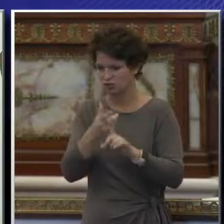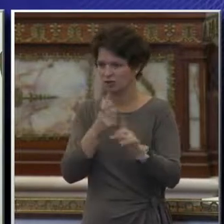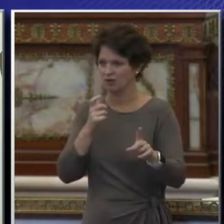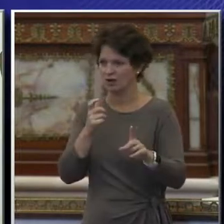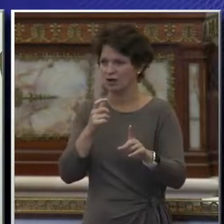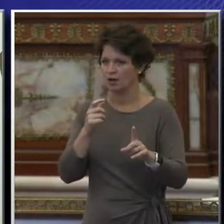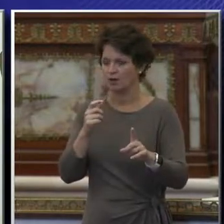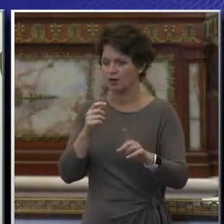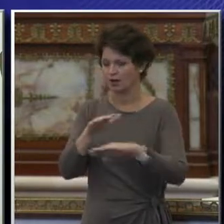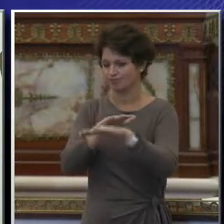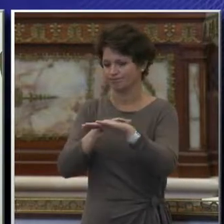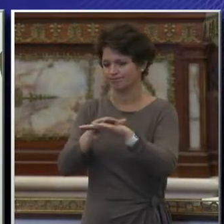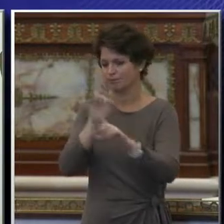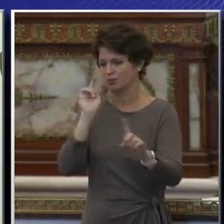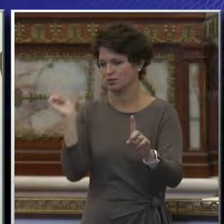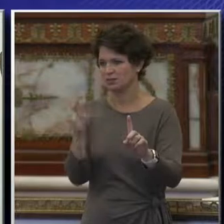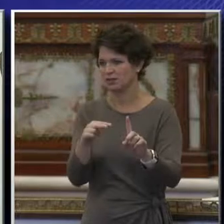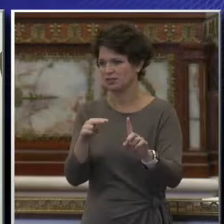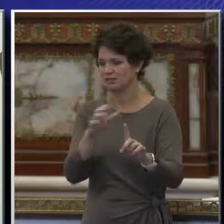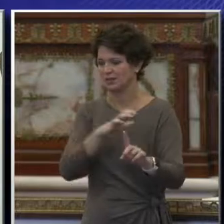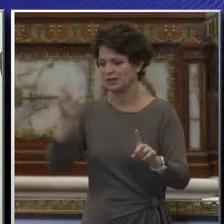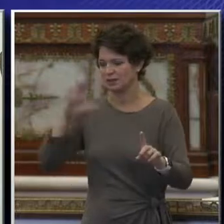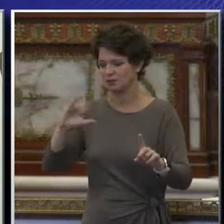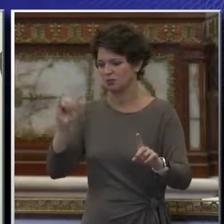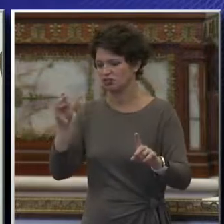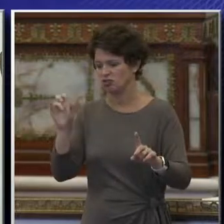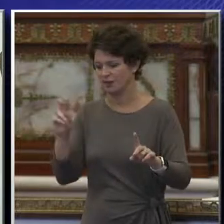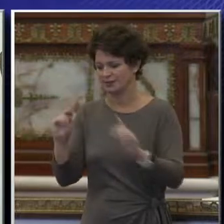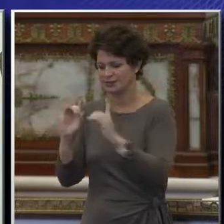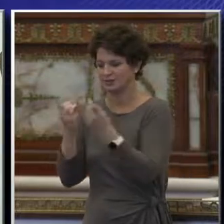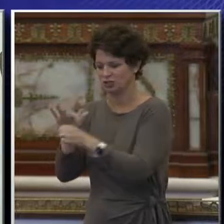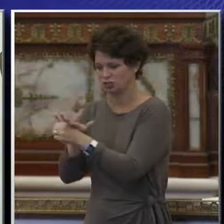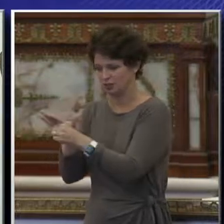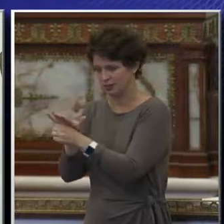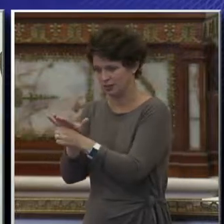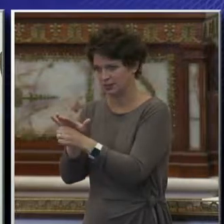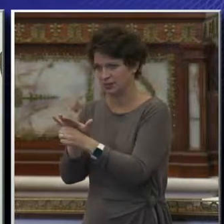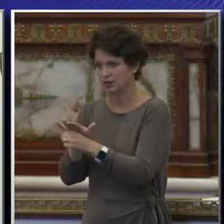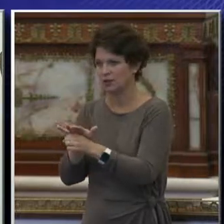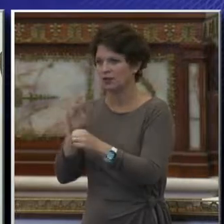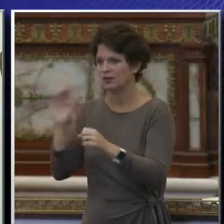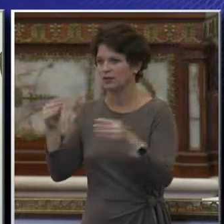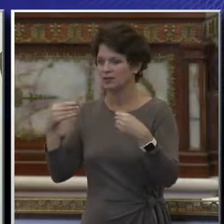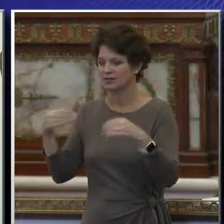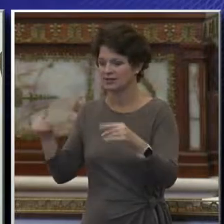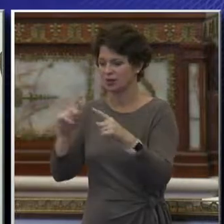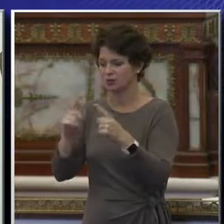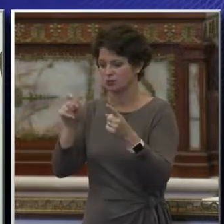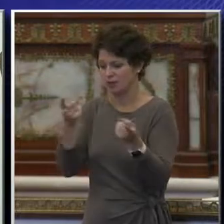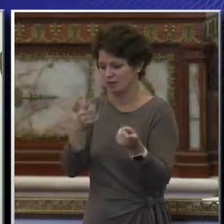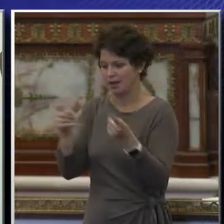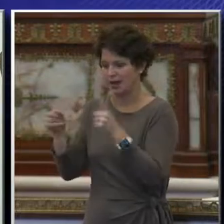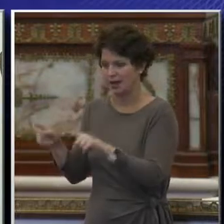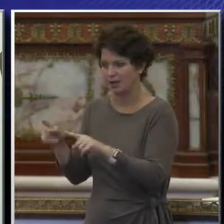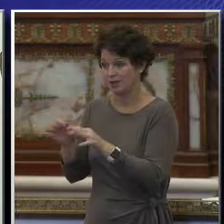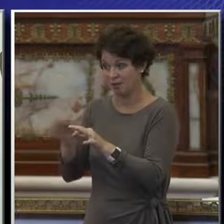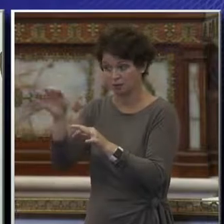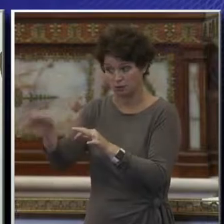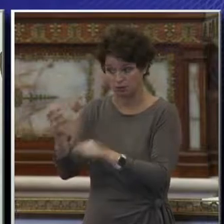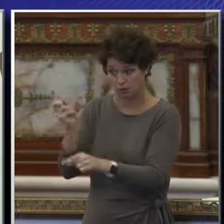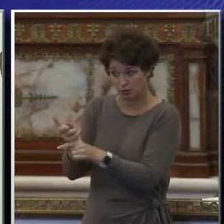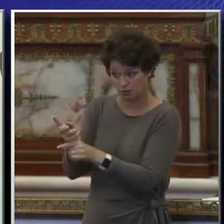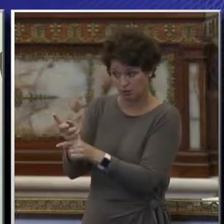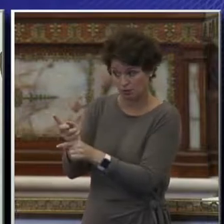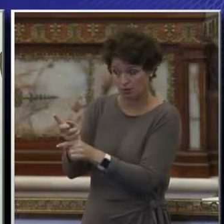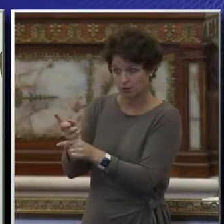periphery perspective in Councilman Johnson's district. And there was a sale to occur, and that was postponed?